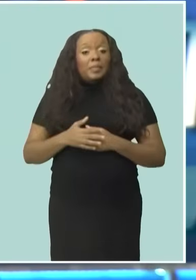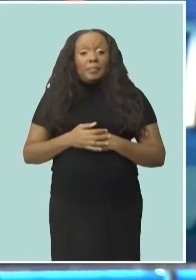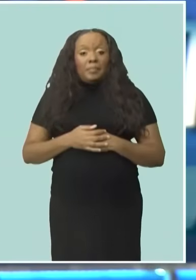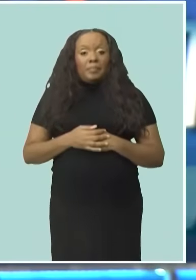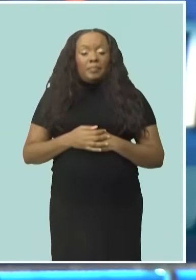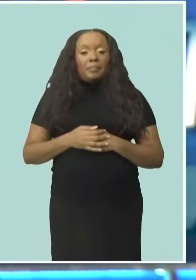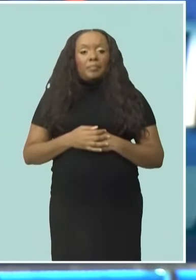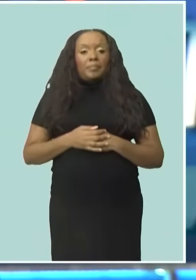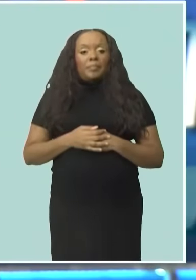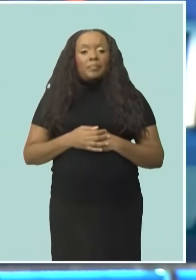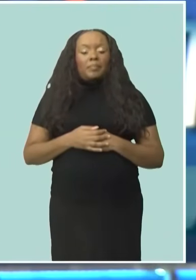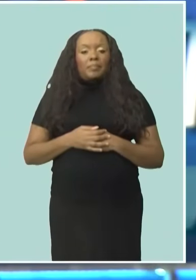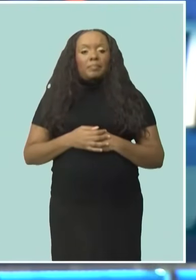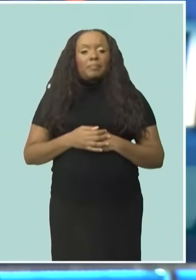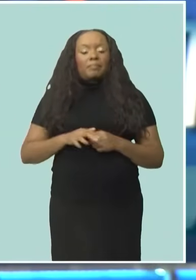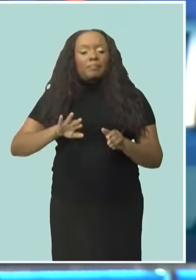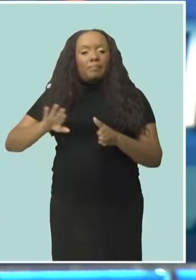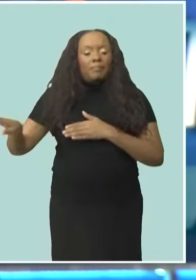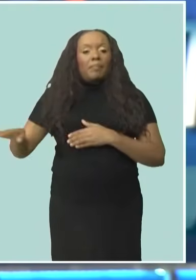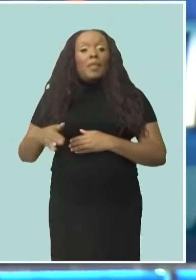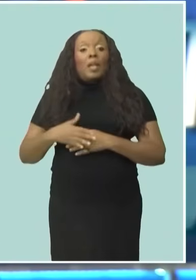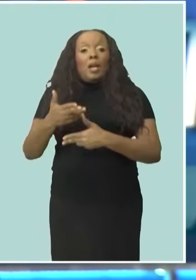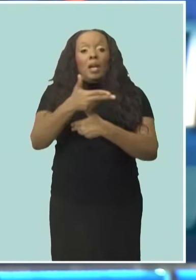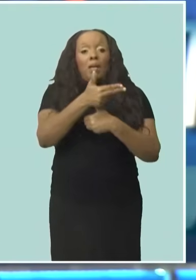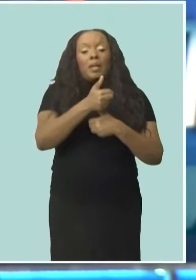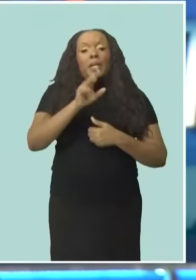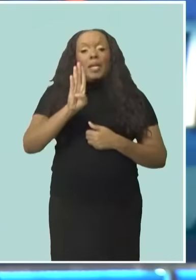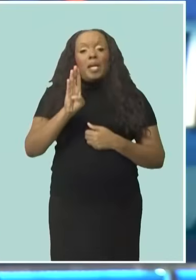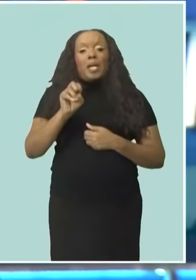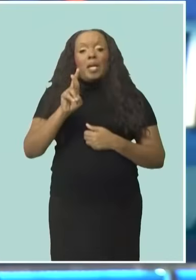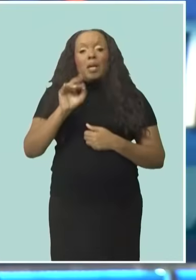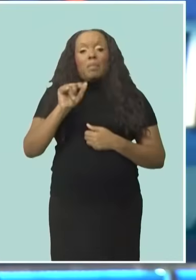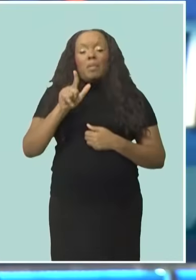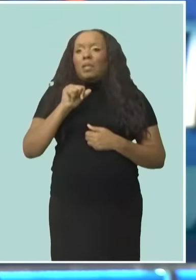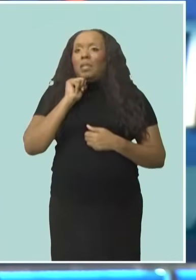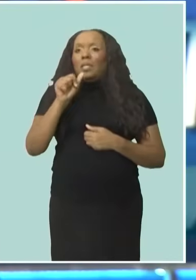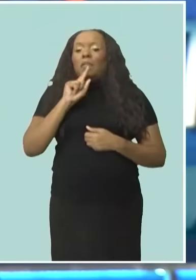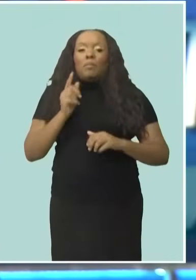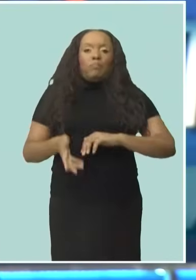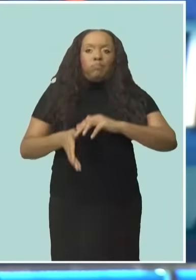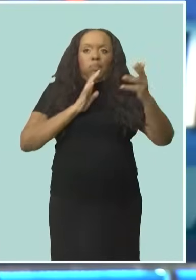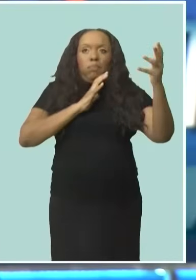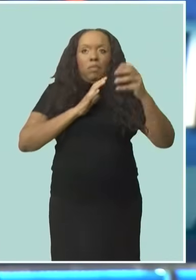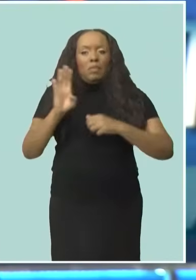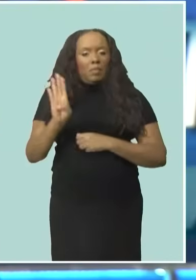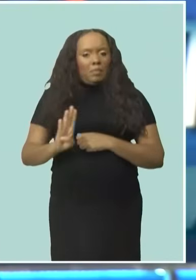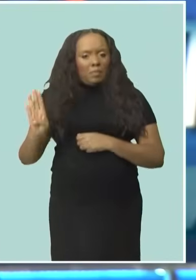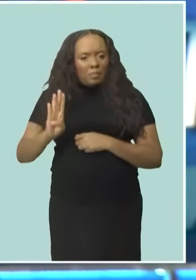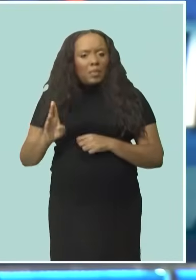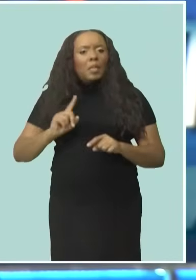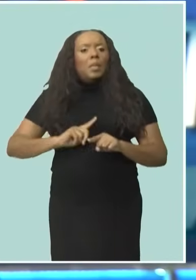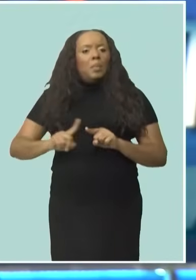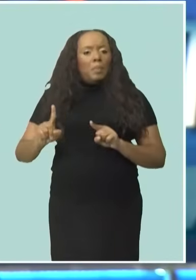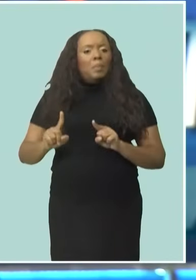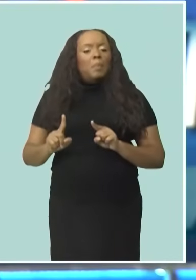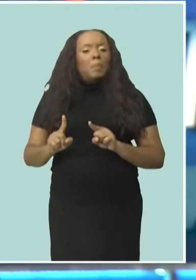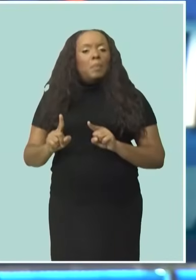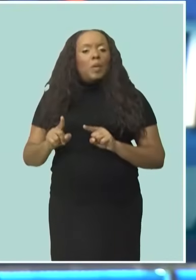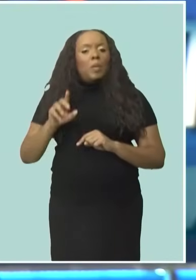Now, although Hurricane Beryl did not cause a humanitarian crisis in Barbados, the island took an economic hit